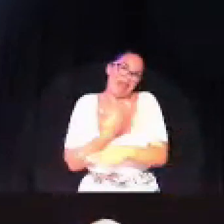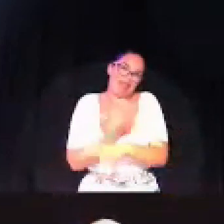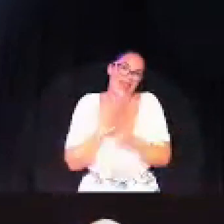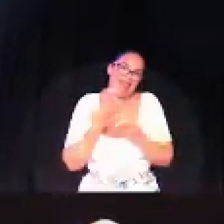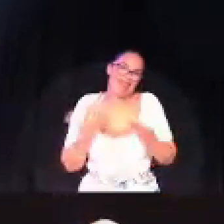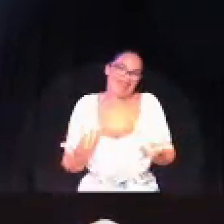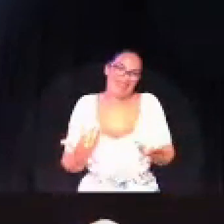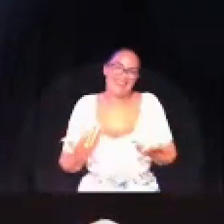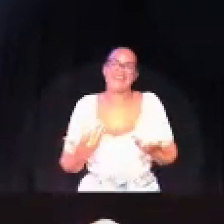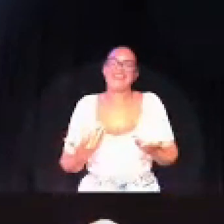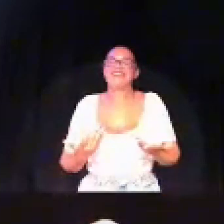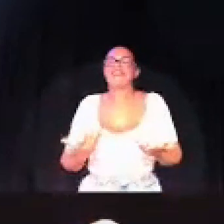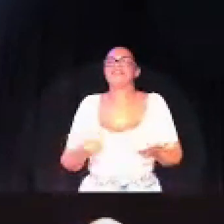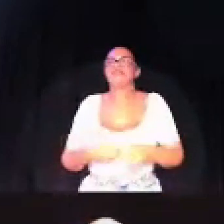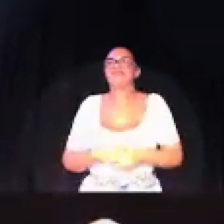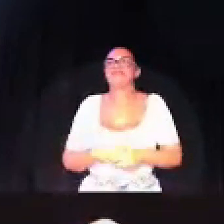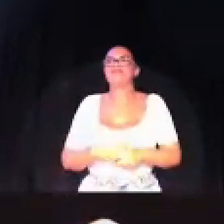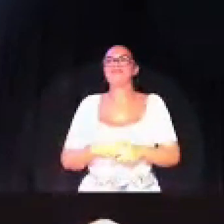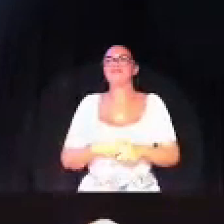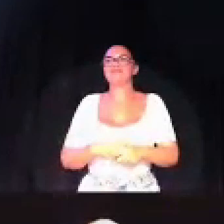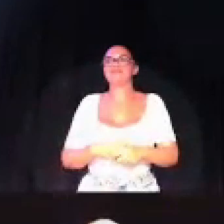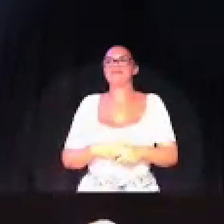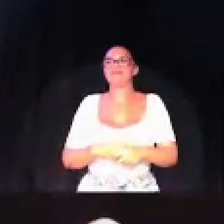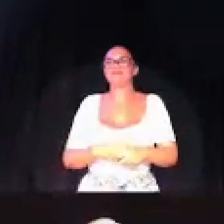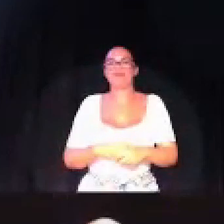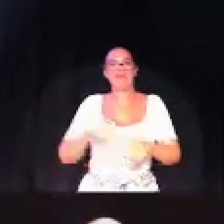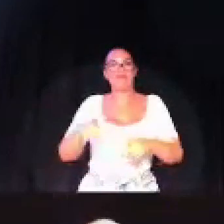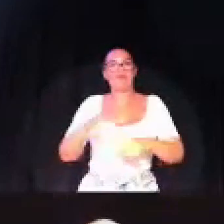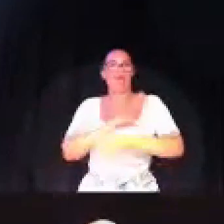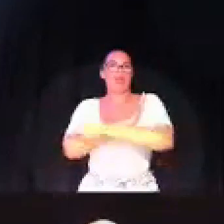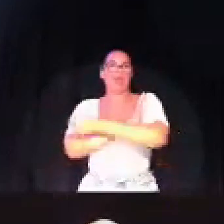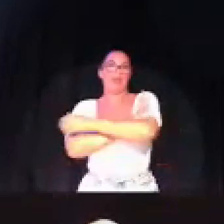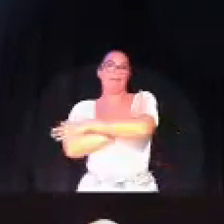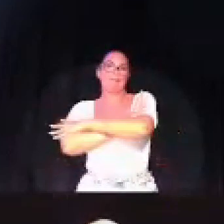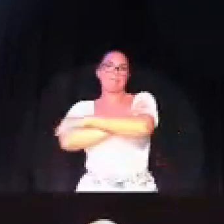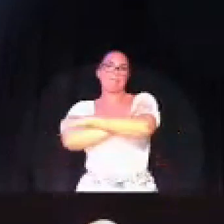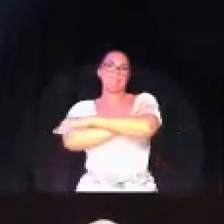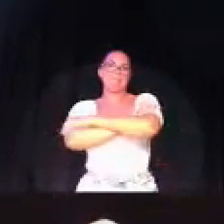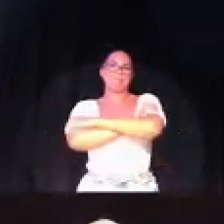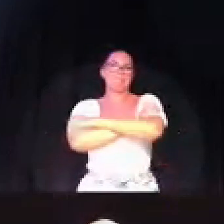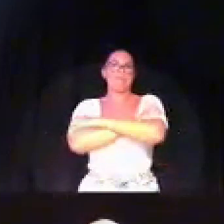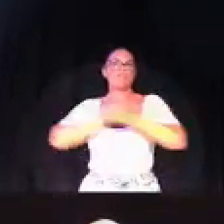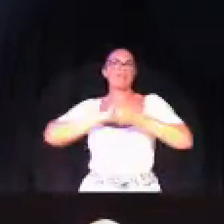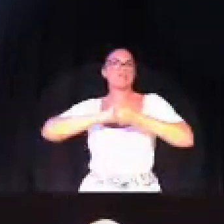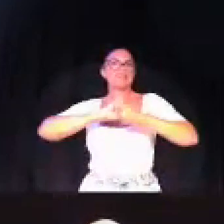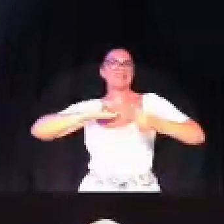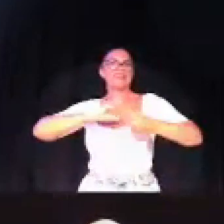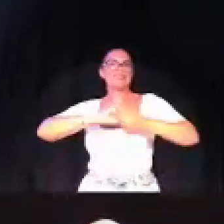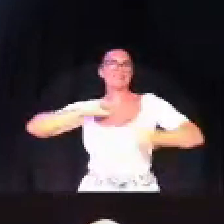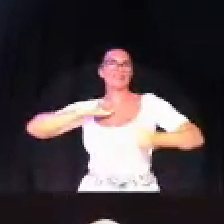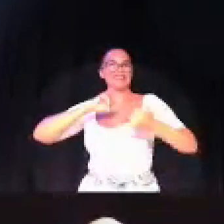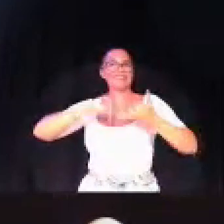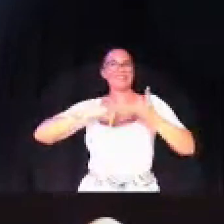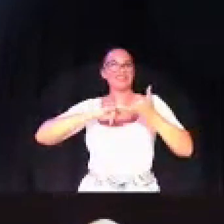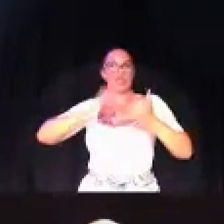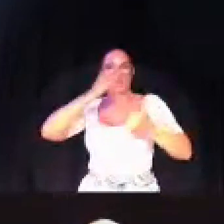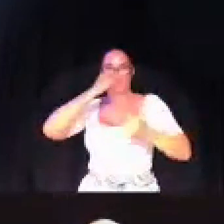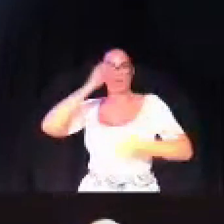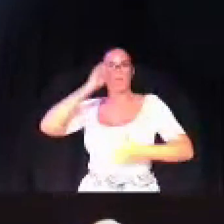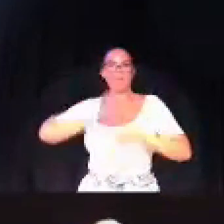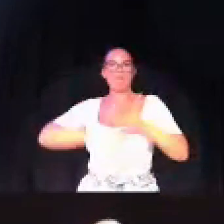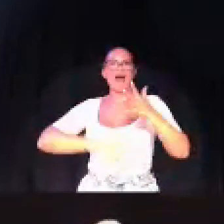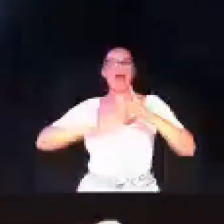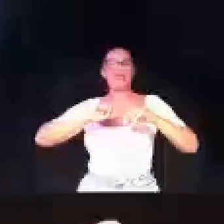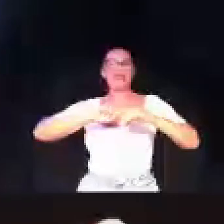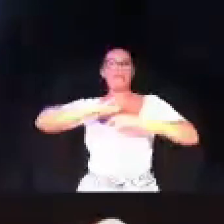human body. You can get all of these muscle tension sensors just in bands that you can kind of slip on and off quite easily.